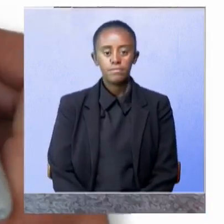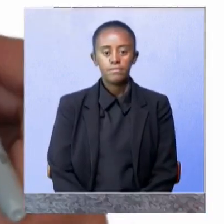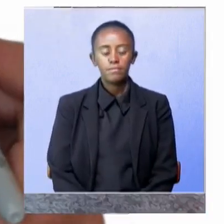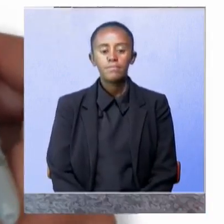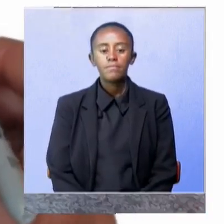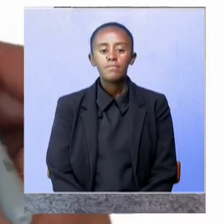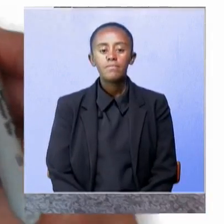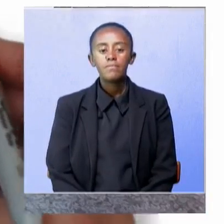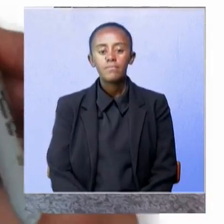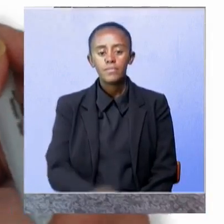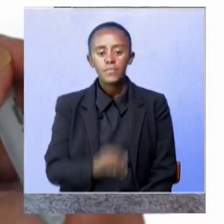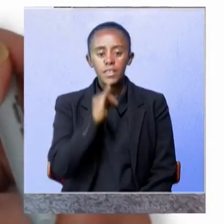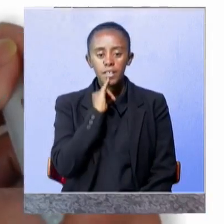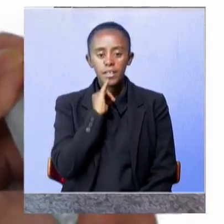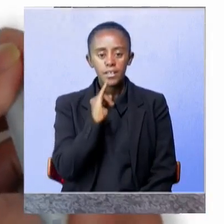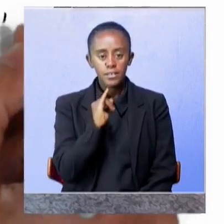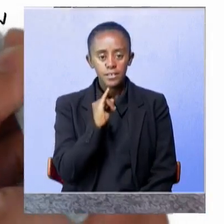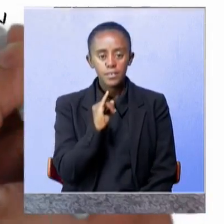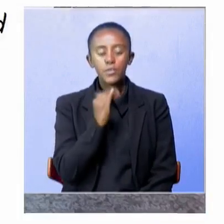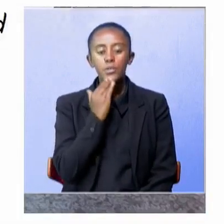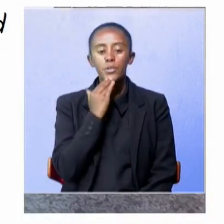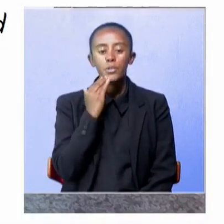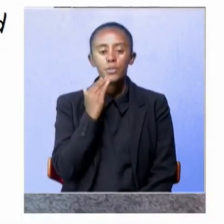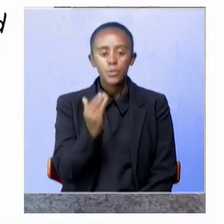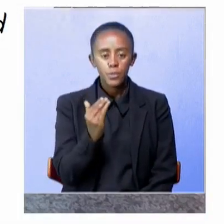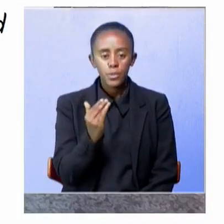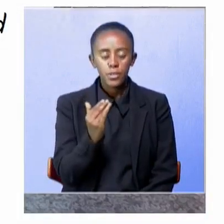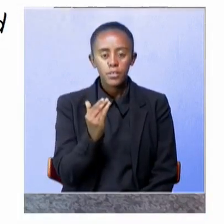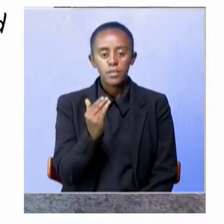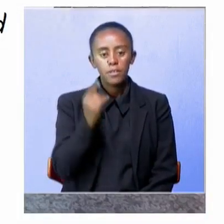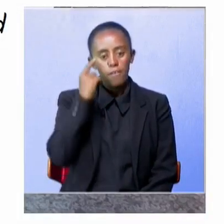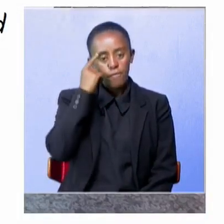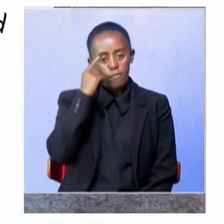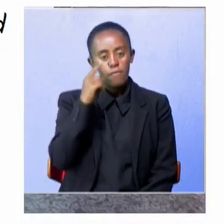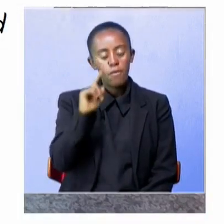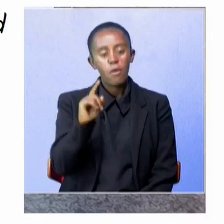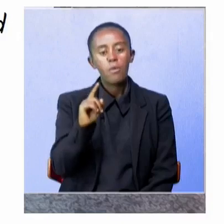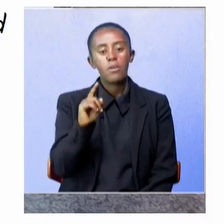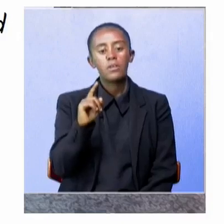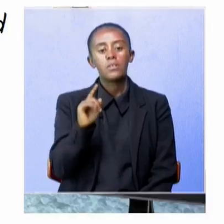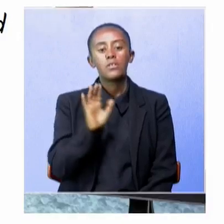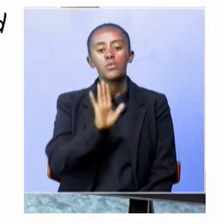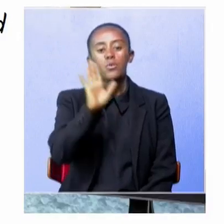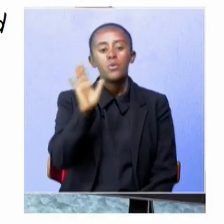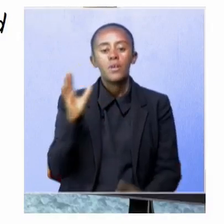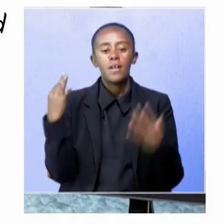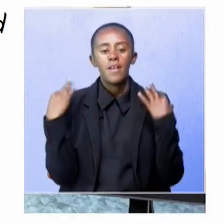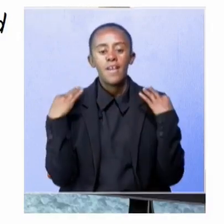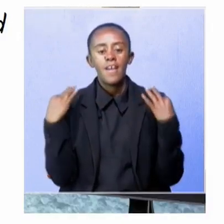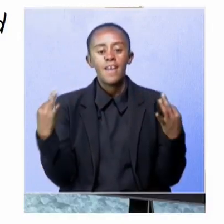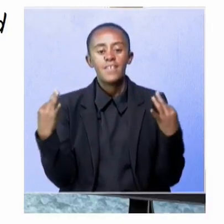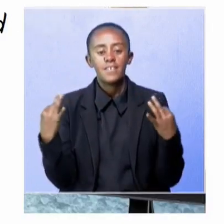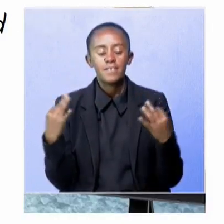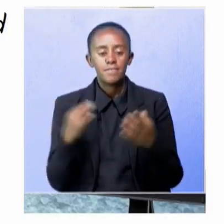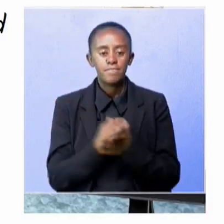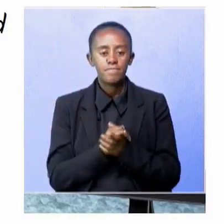Swimming is good for your health.